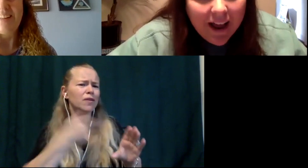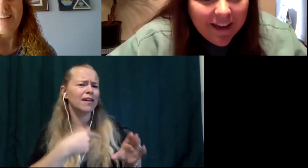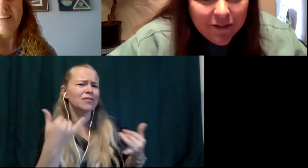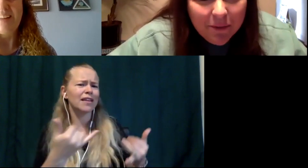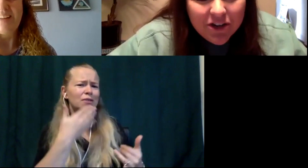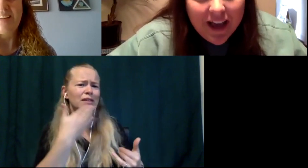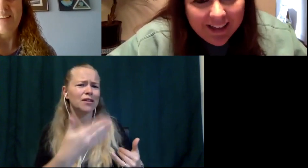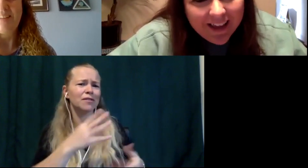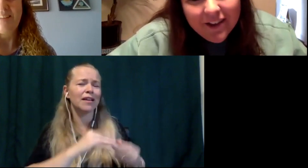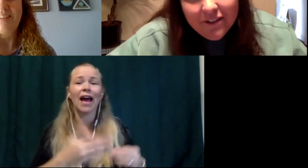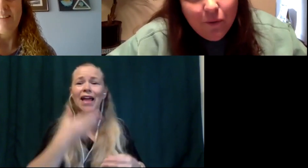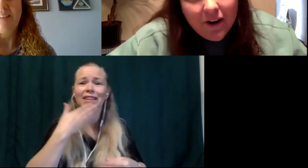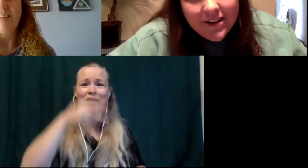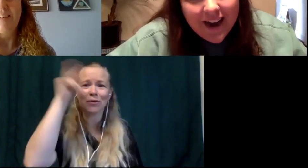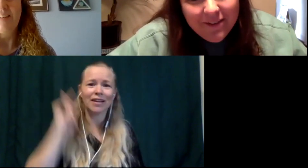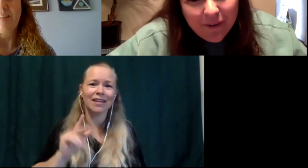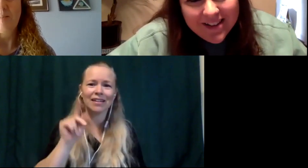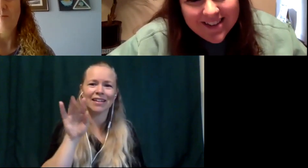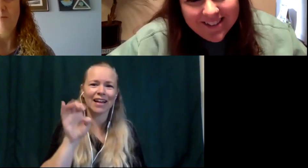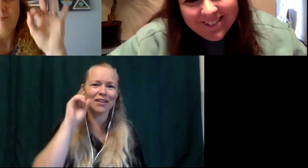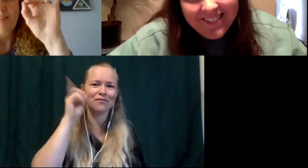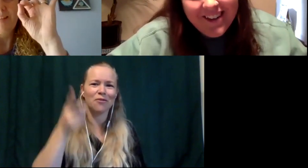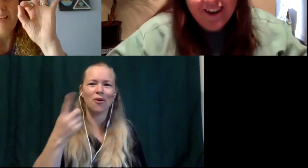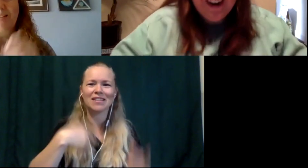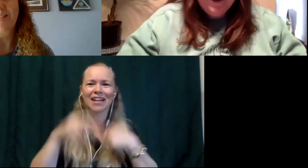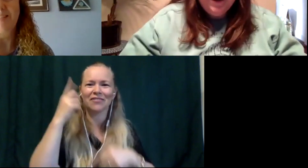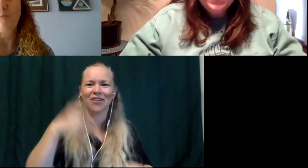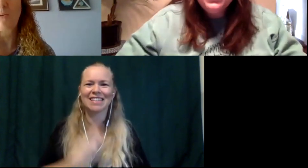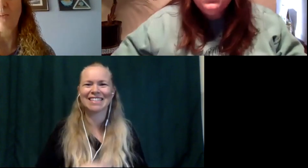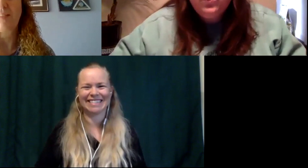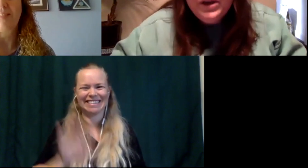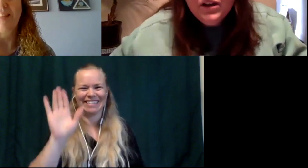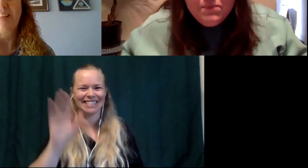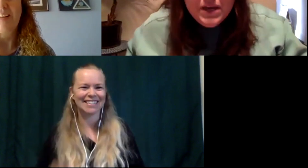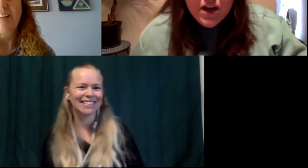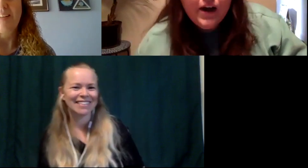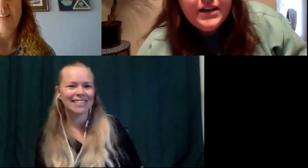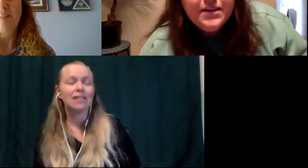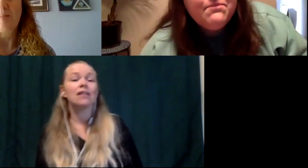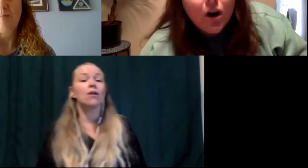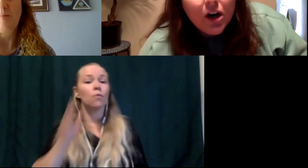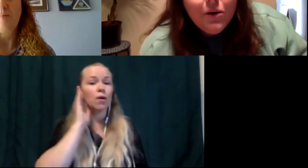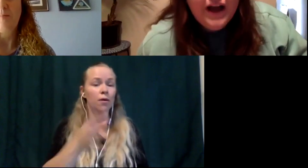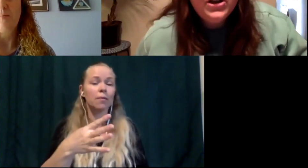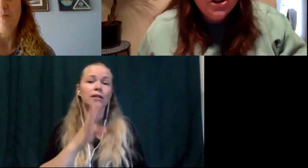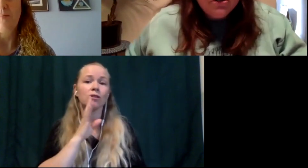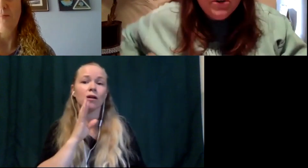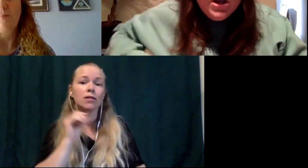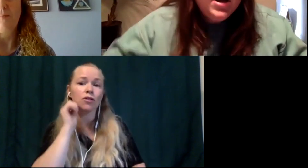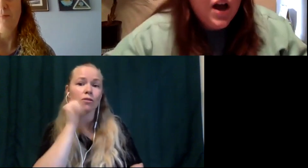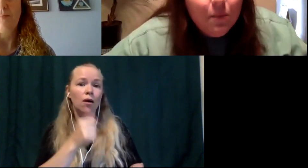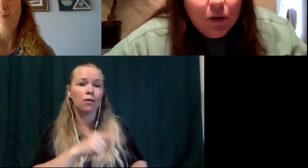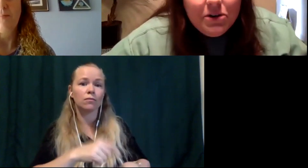much. And thank you so much, Kelly, for signing for us. Yes. All right. Awesome. Wonderful. We'll be talking tomorrow at